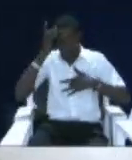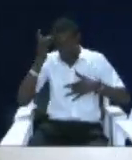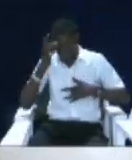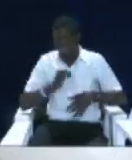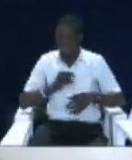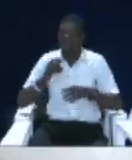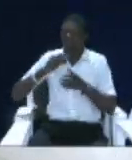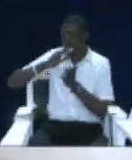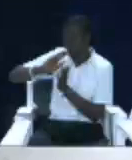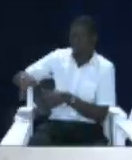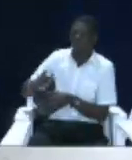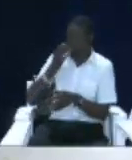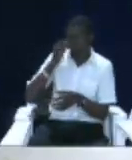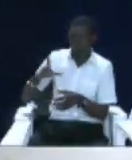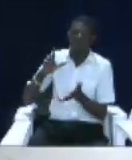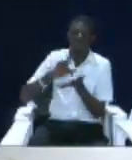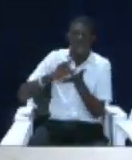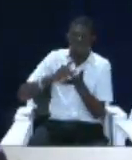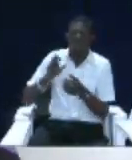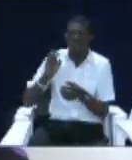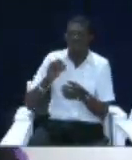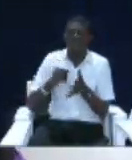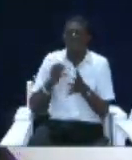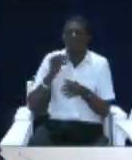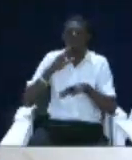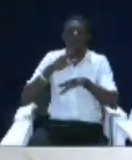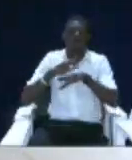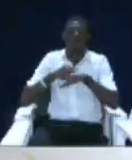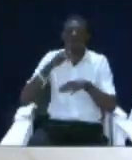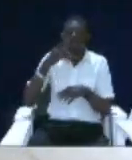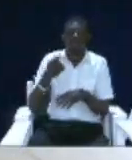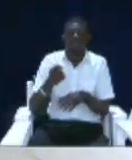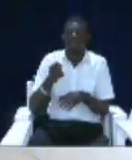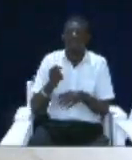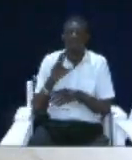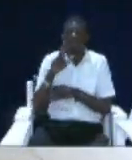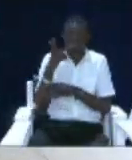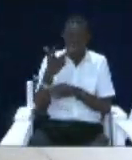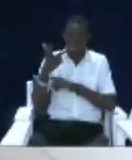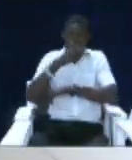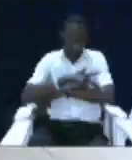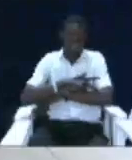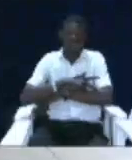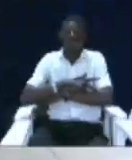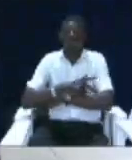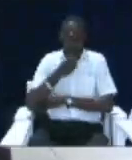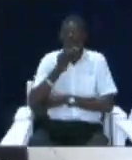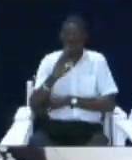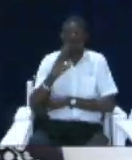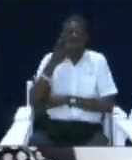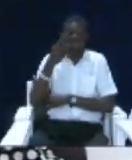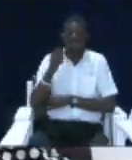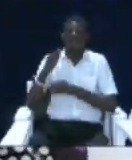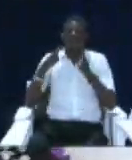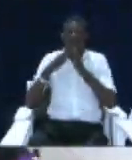off drugs. So it was on the third day of the